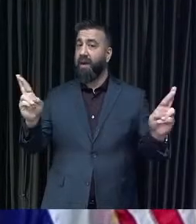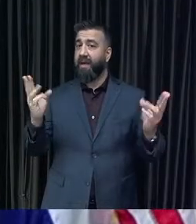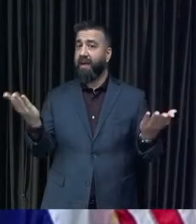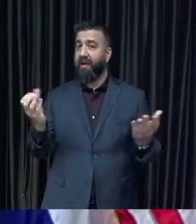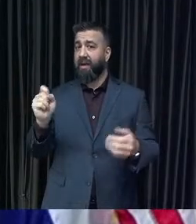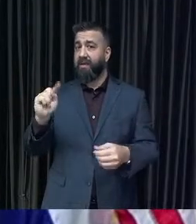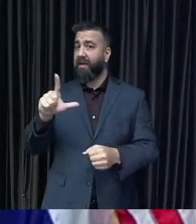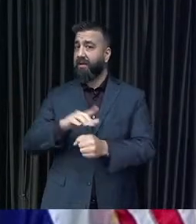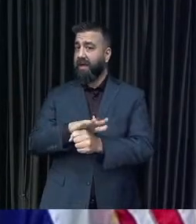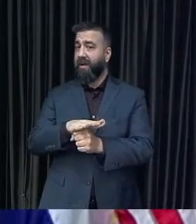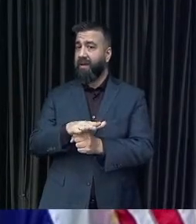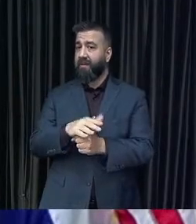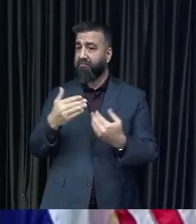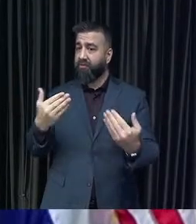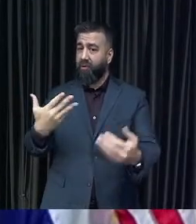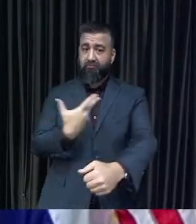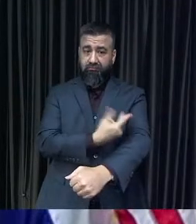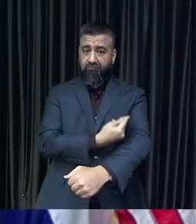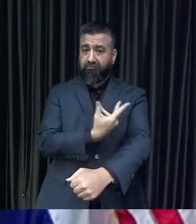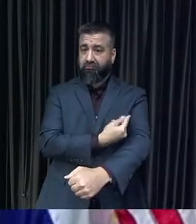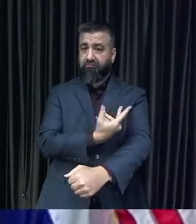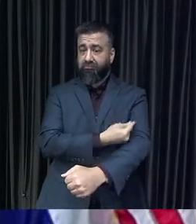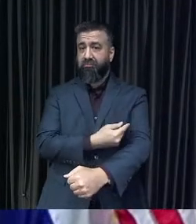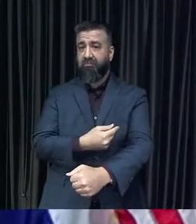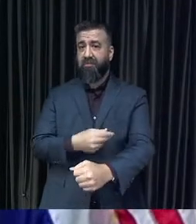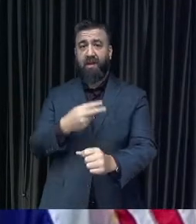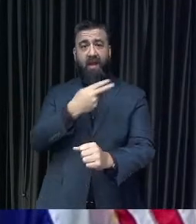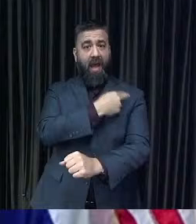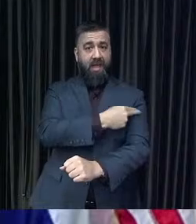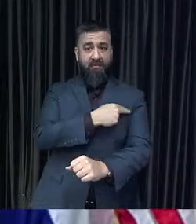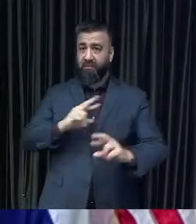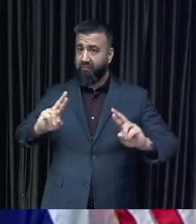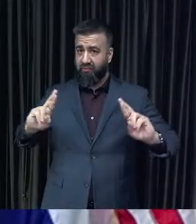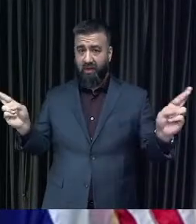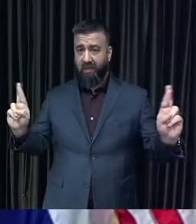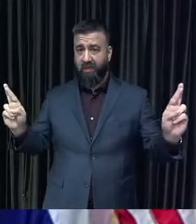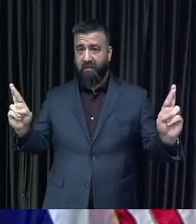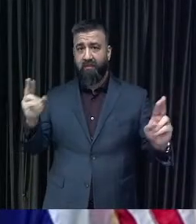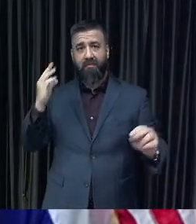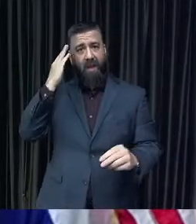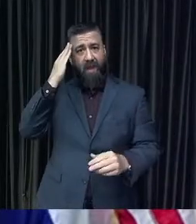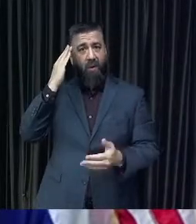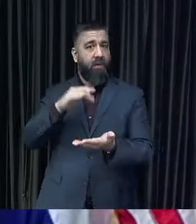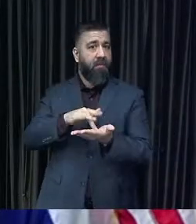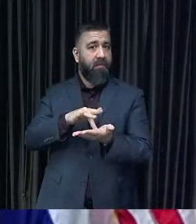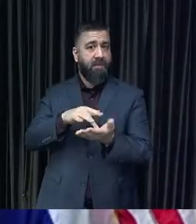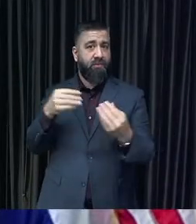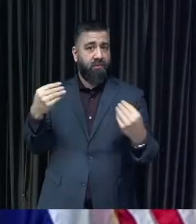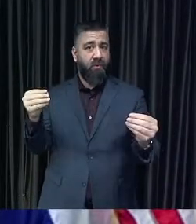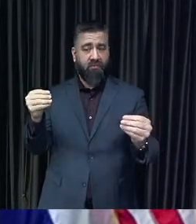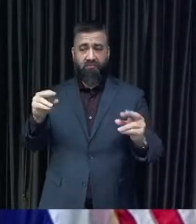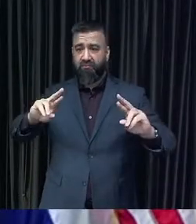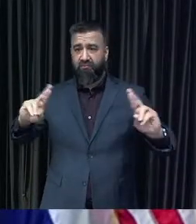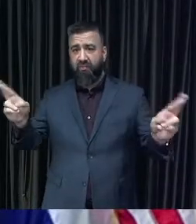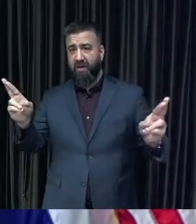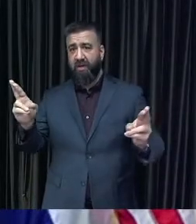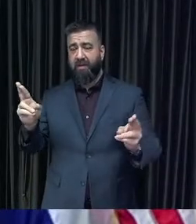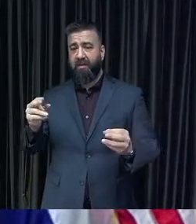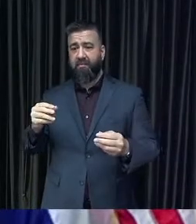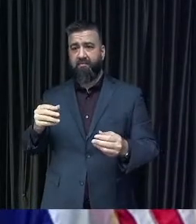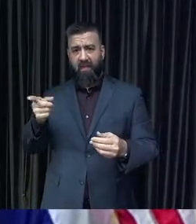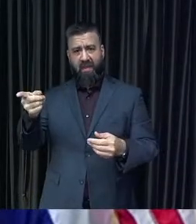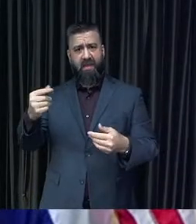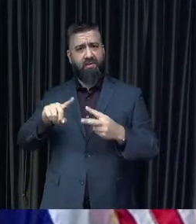to administer the vaccine. The hospitals are up and ready to go in that administration. I know our pharmacy chains are prepared and have